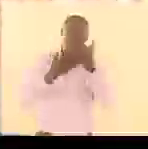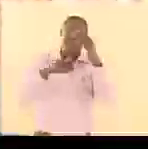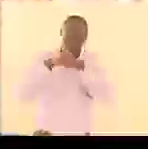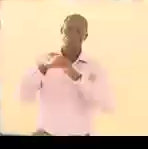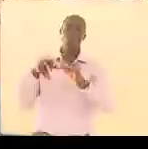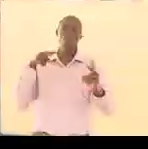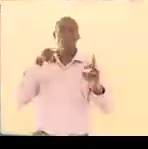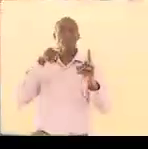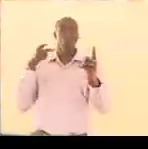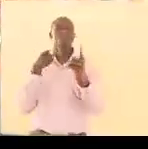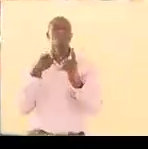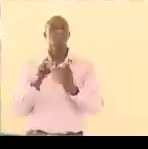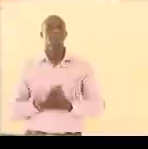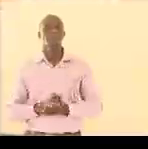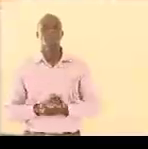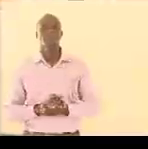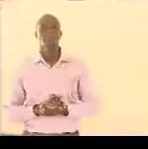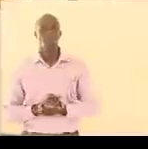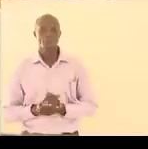heavenly perspective.